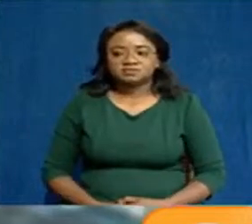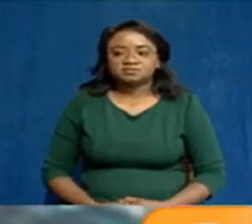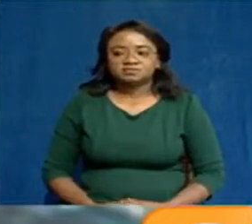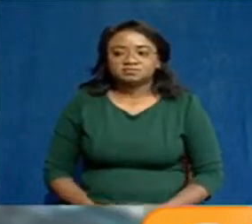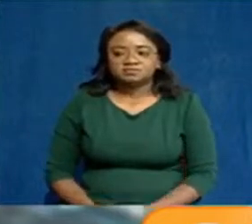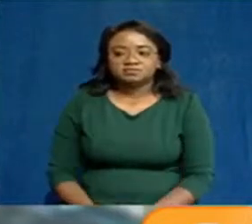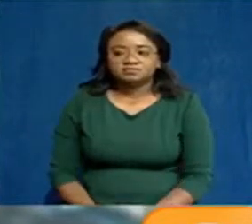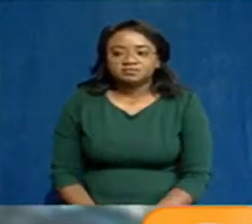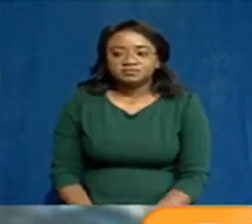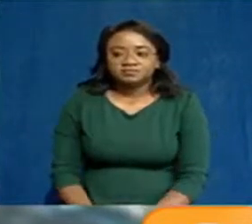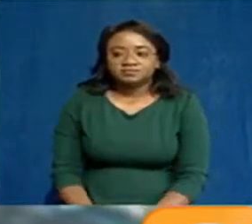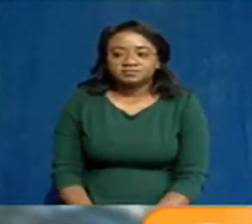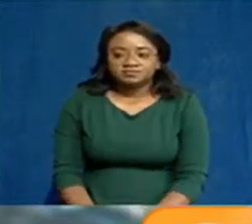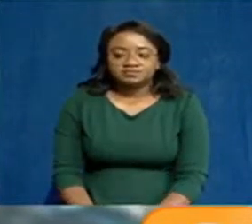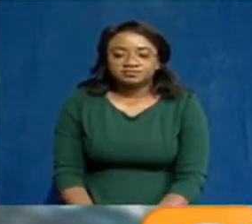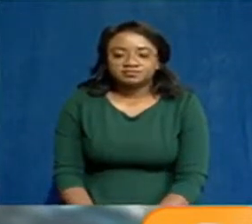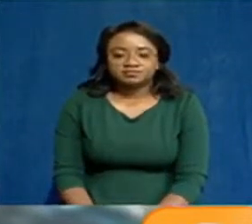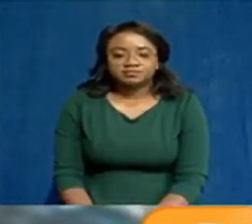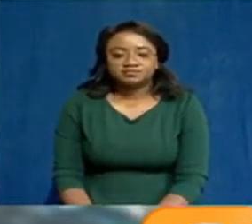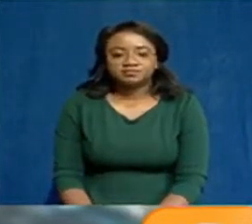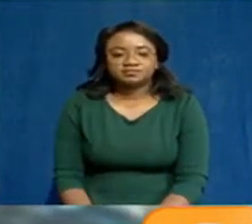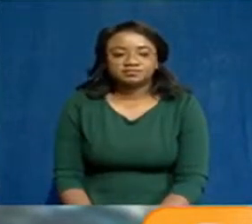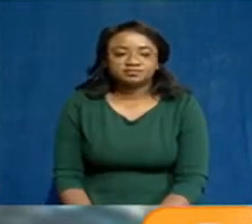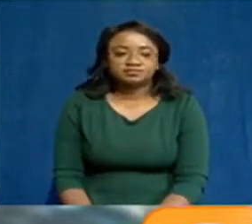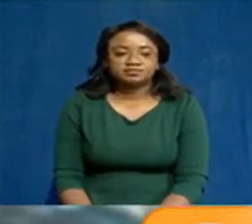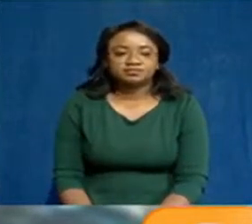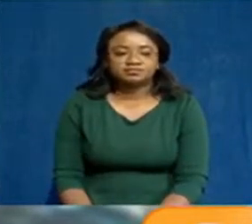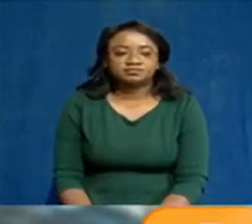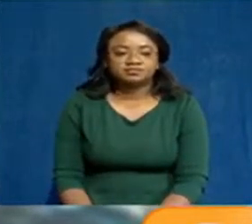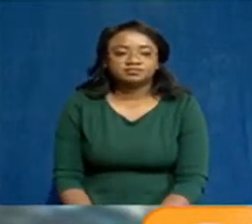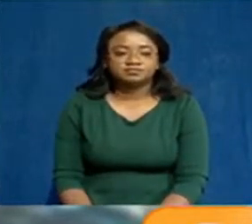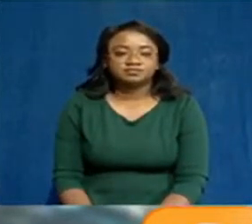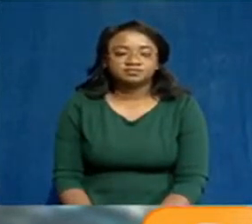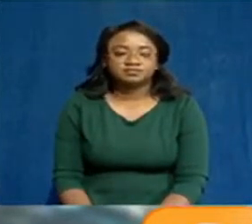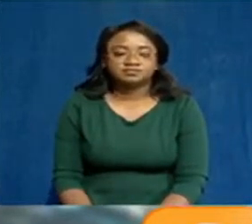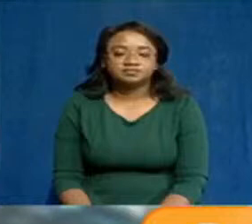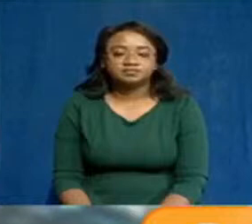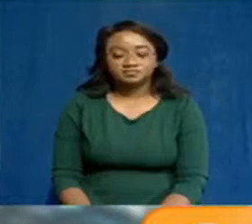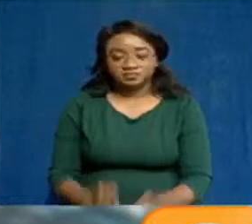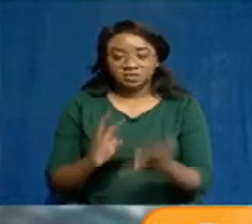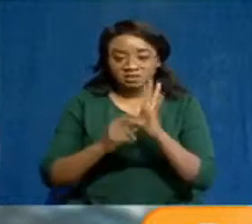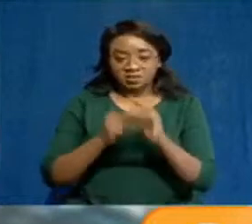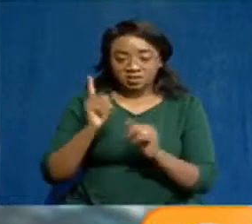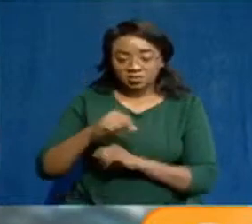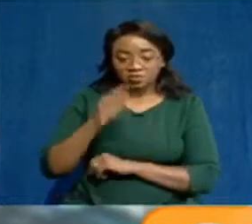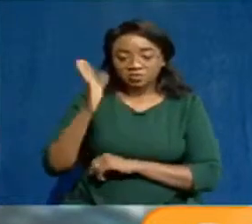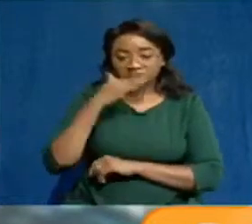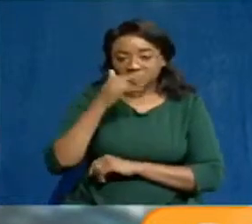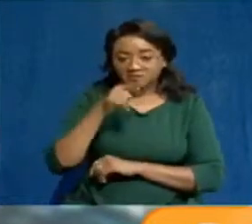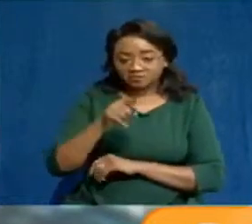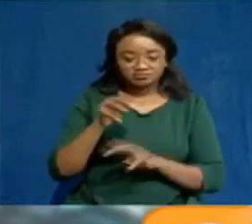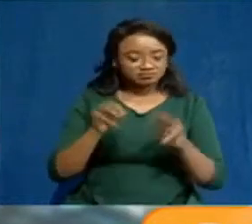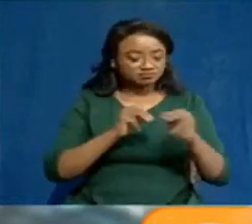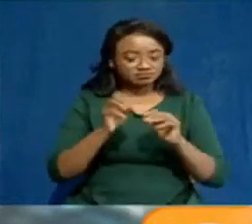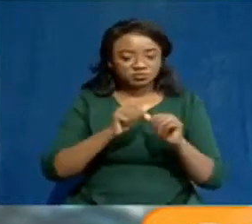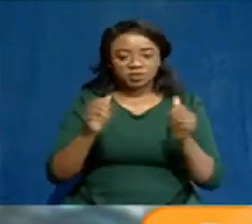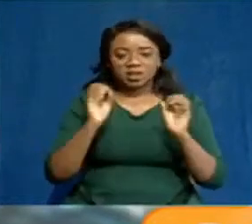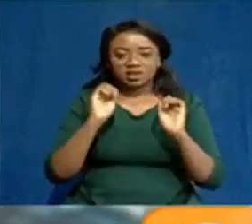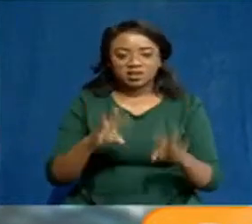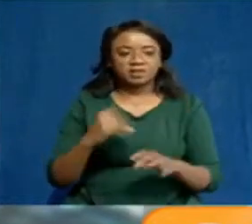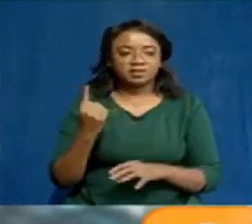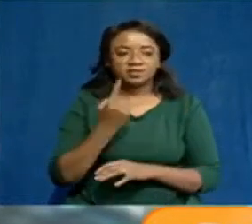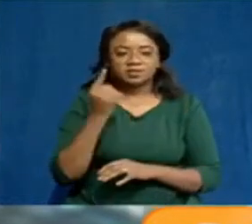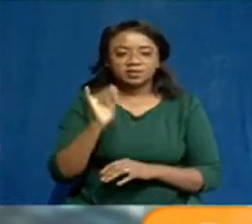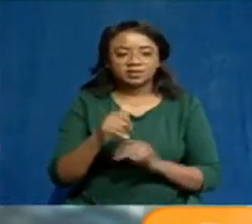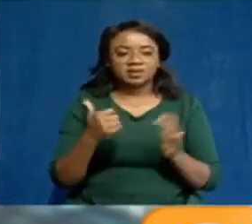producing at household level. Mm. So waste is just mismanaged, not that we are producing a lot of waste. Is that what you're